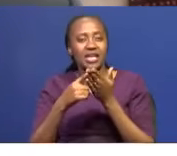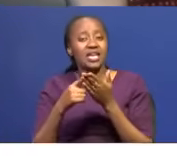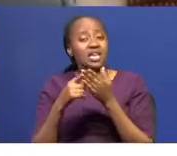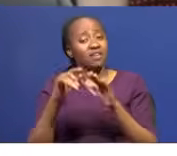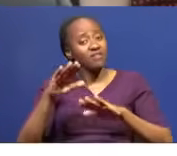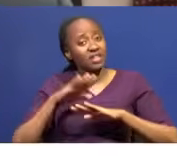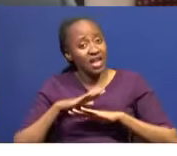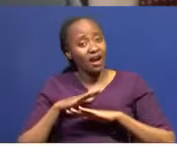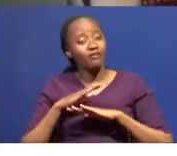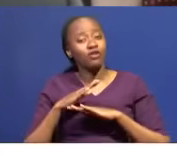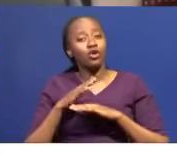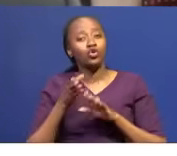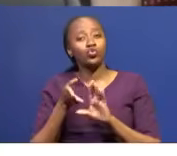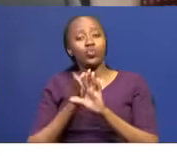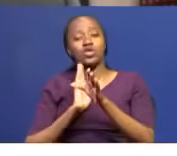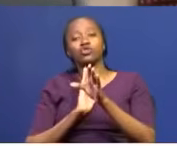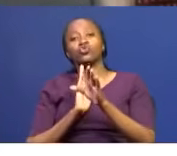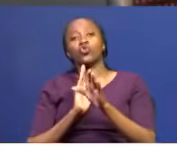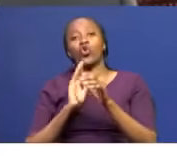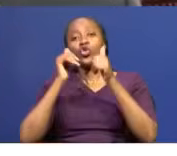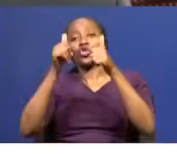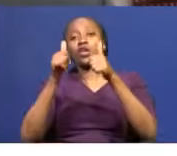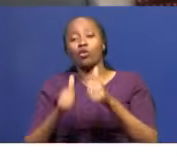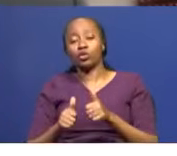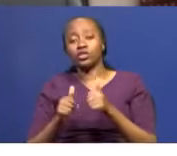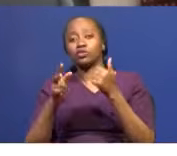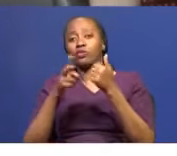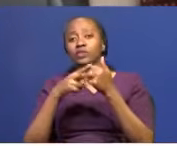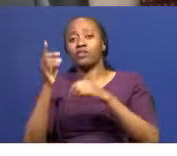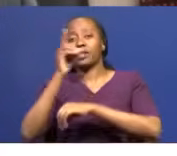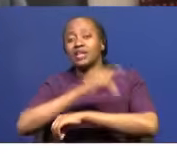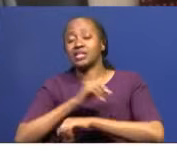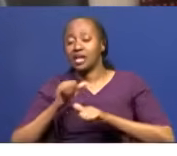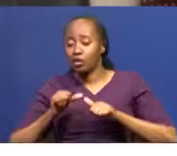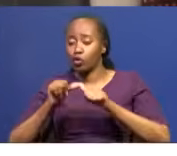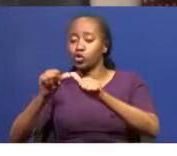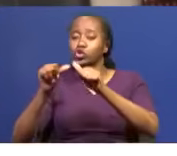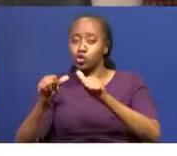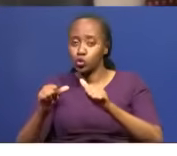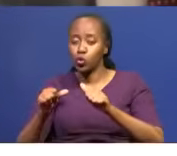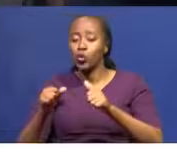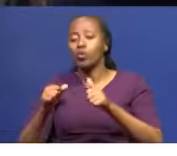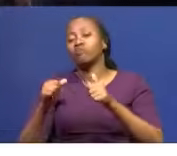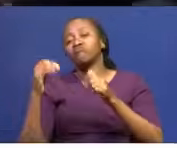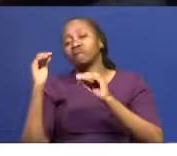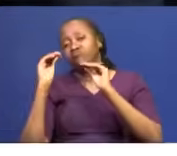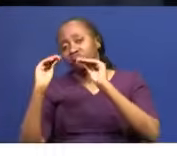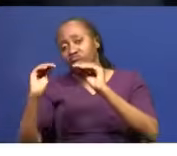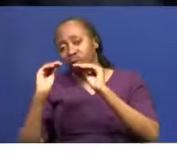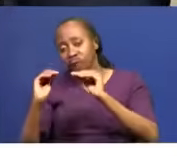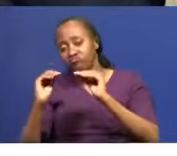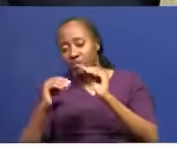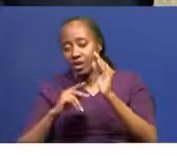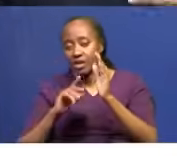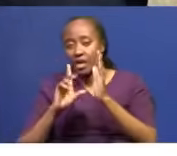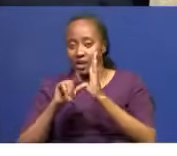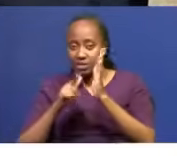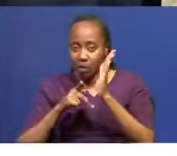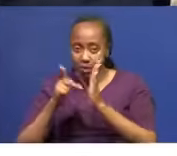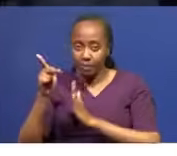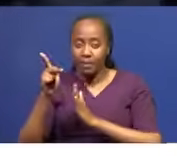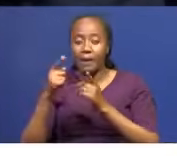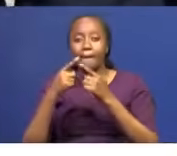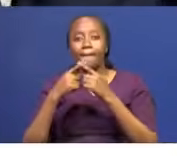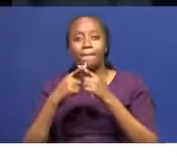for them to be able to withdraw the notice and continue with the studies until that money is paid. Speaking after the inauguration of the